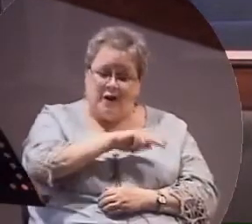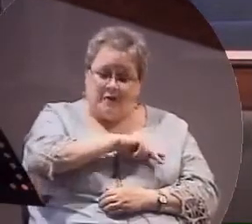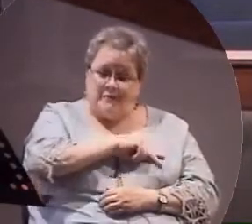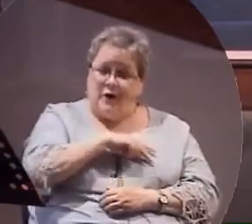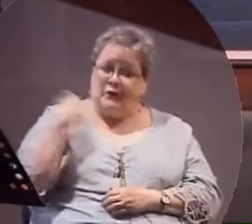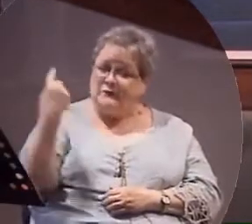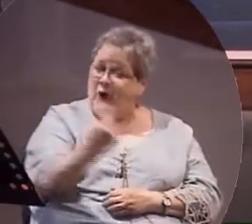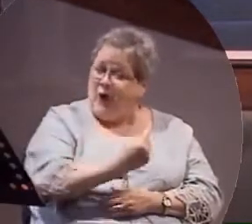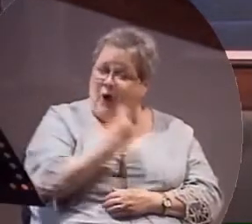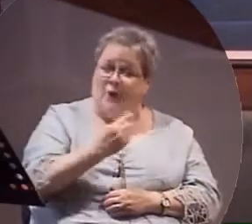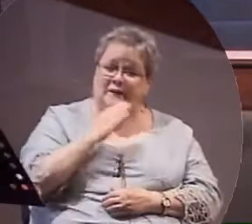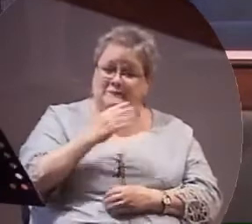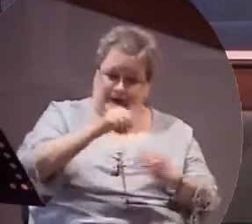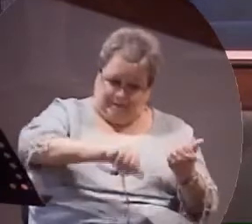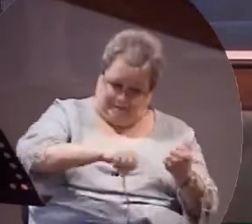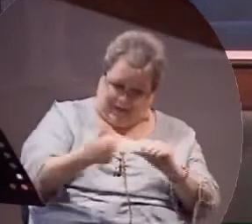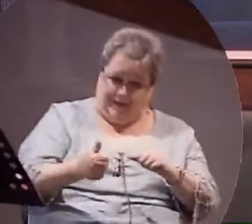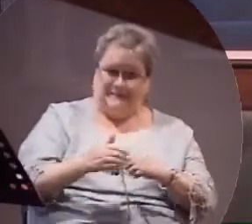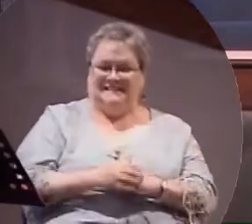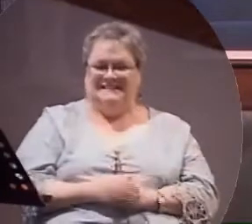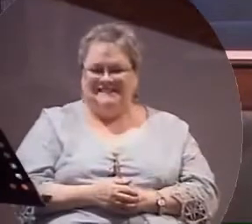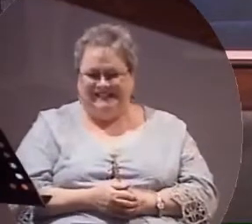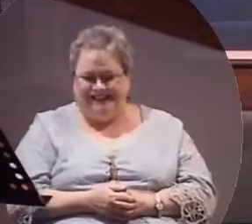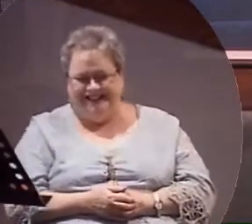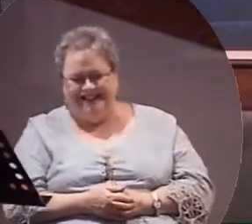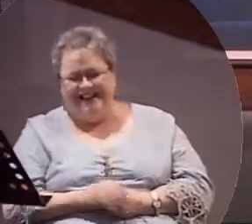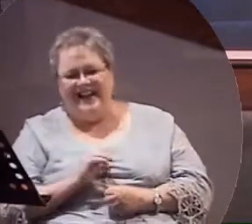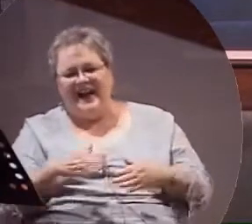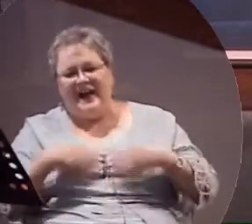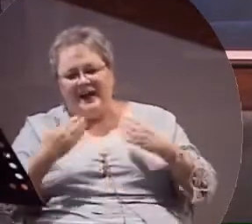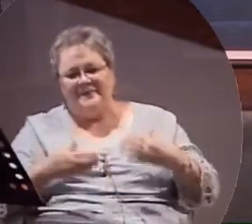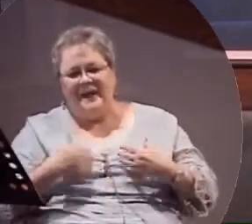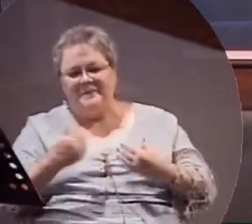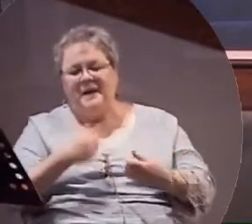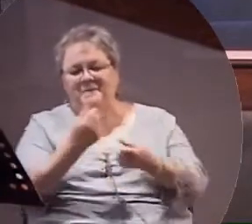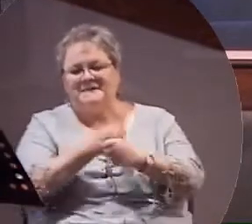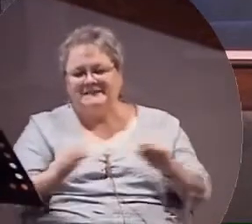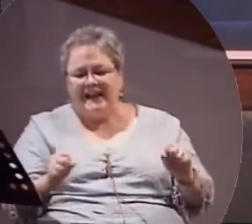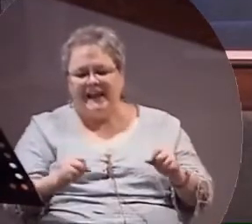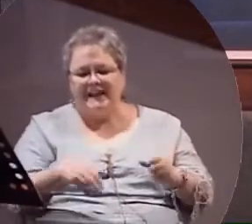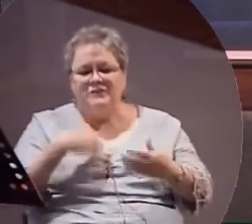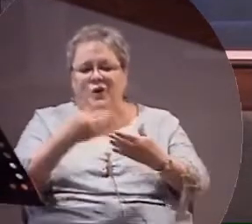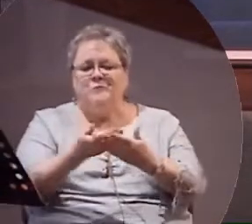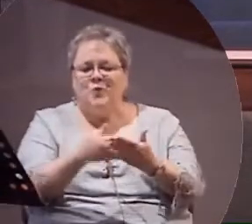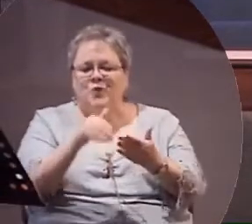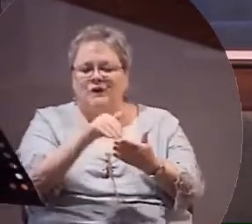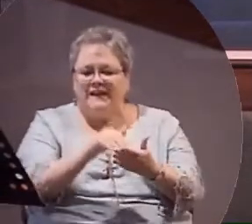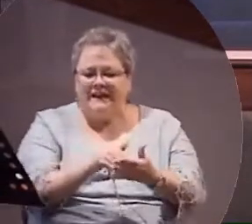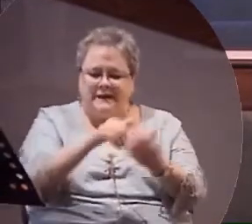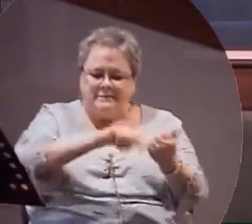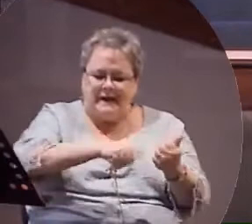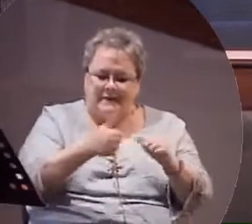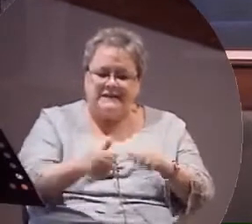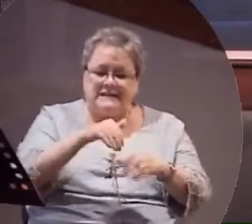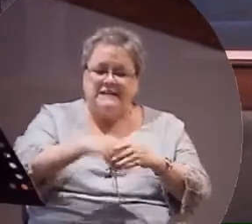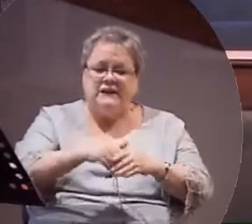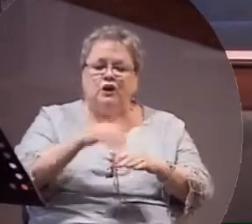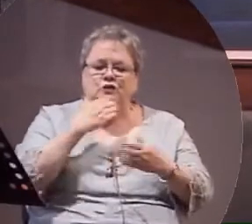I'm glad I got saved, born again, washed in the blood of Jesus, and dwelt by the Holy Ghost, but I'm glad God put me in a good Baptist church.